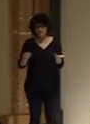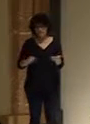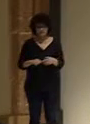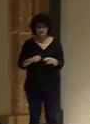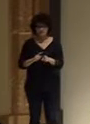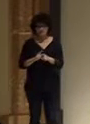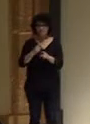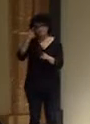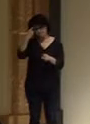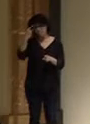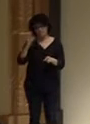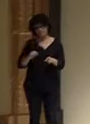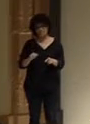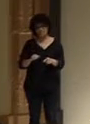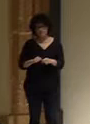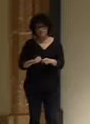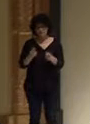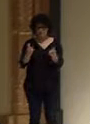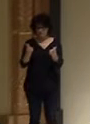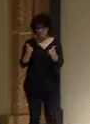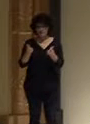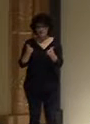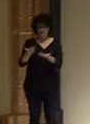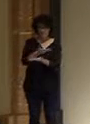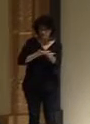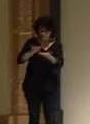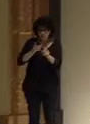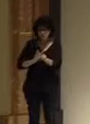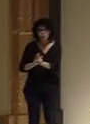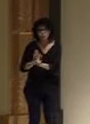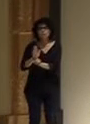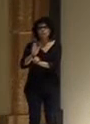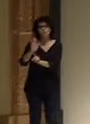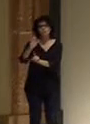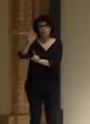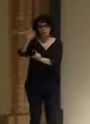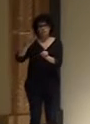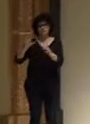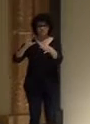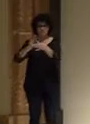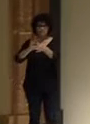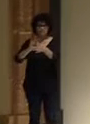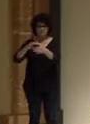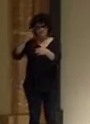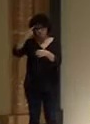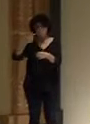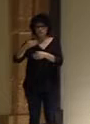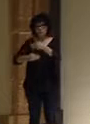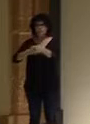hand in hand with the challenges of fast growth, gentrification,